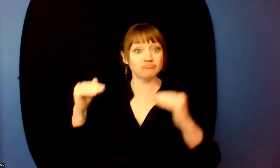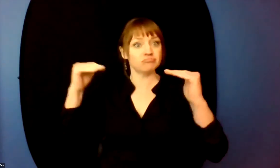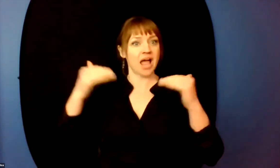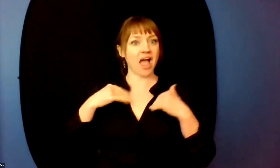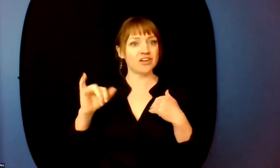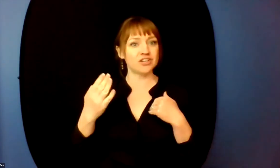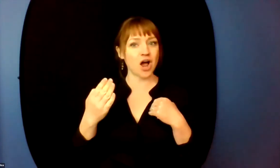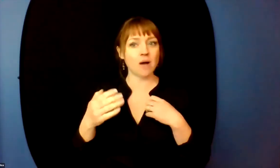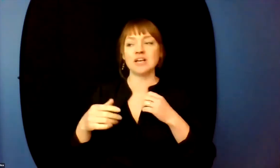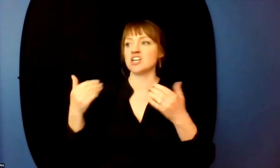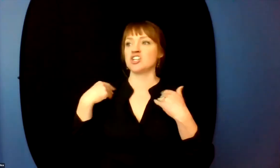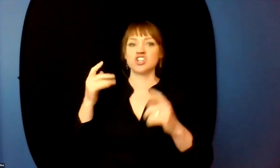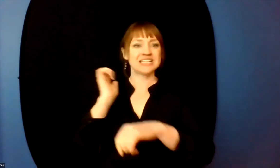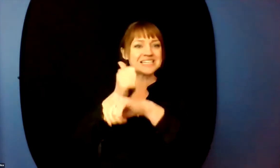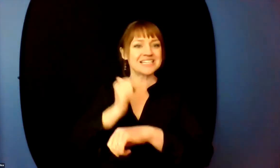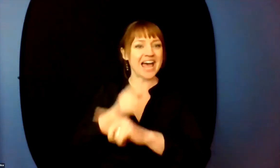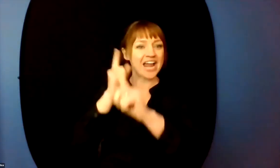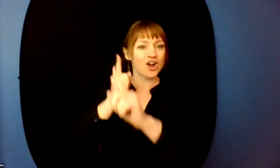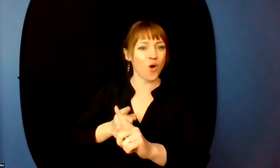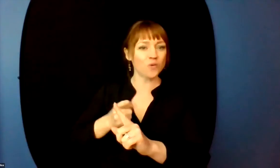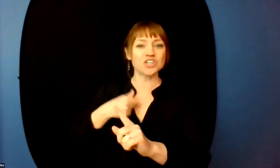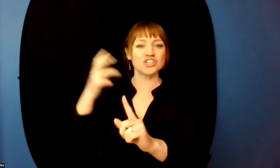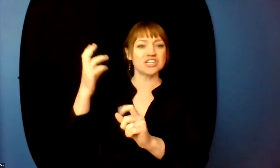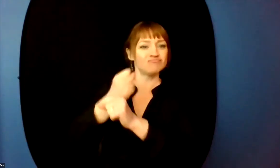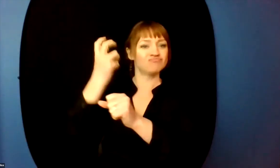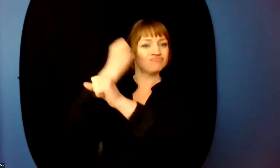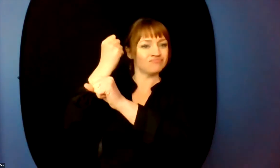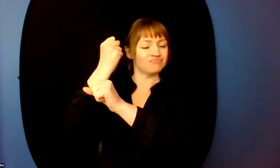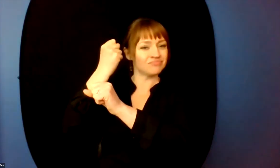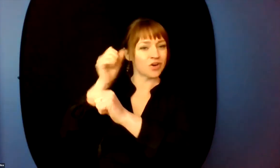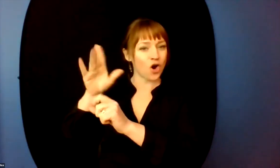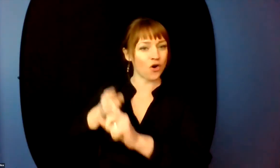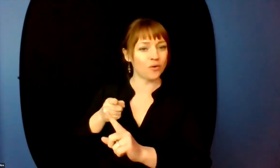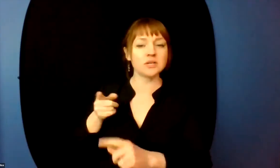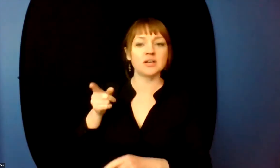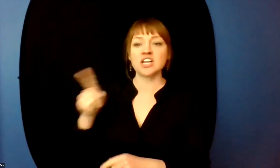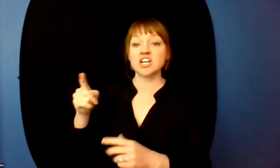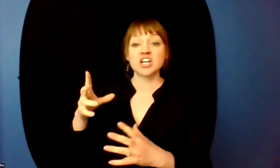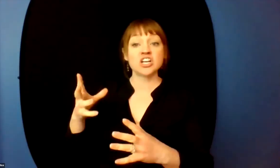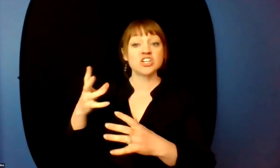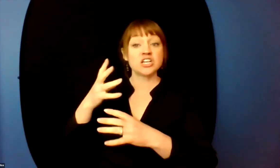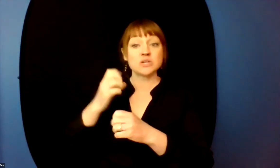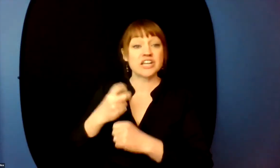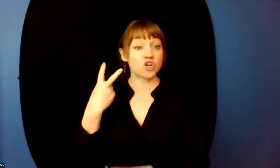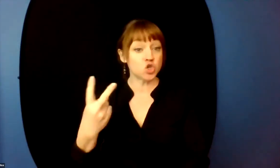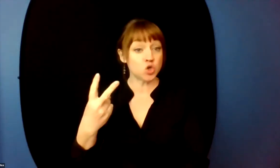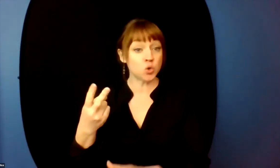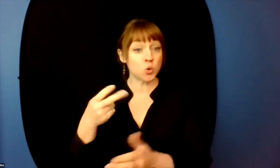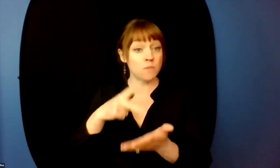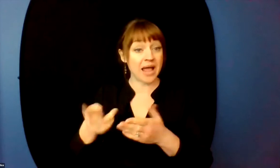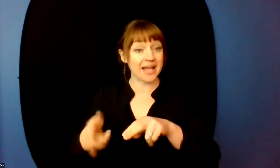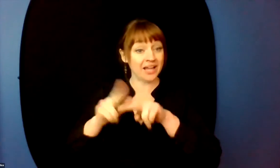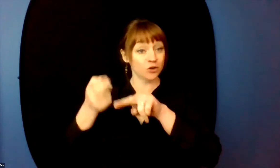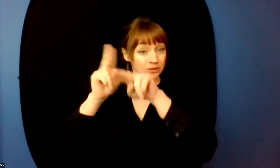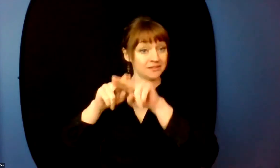setting goals. She's meeting those goals. She's received 2 raises at her job. She's working